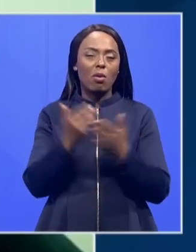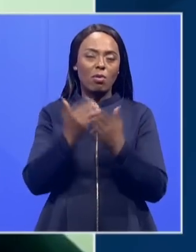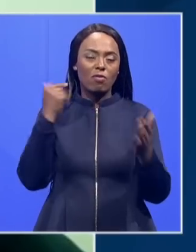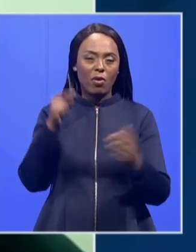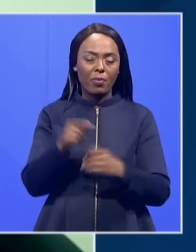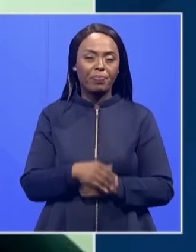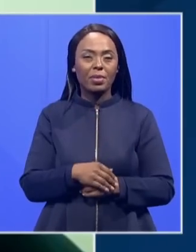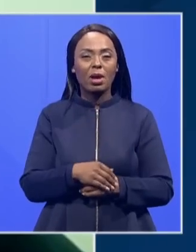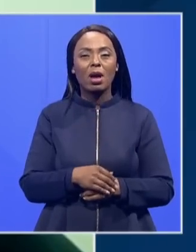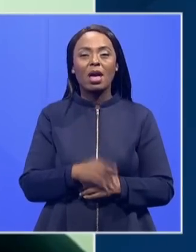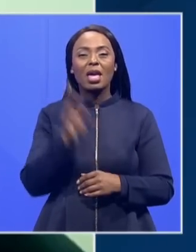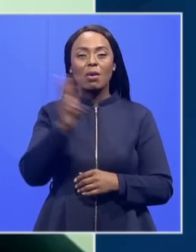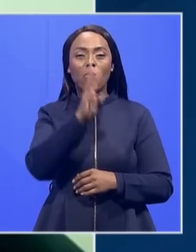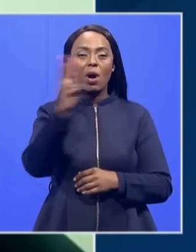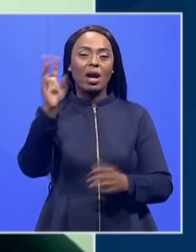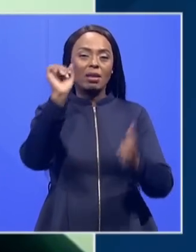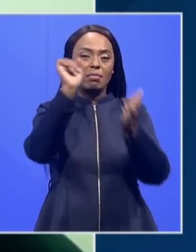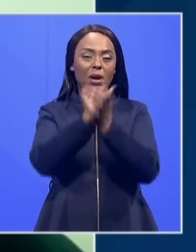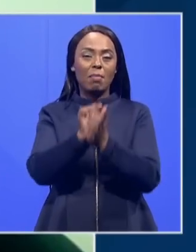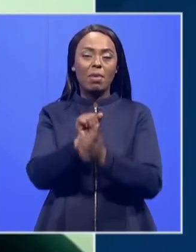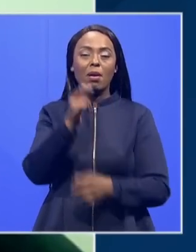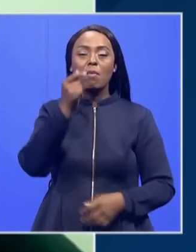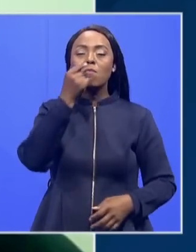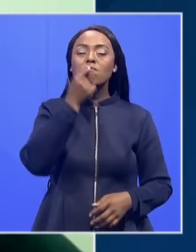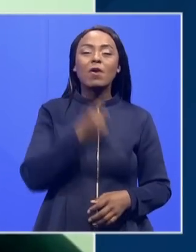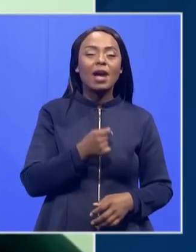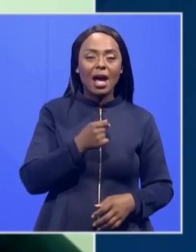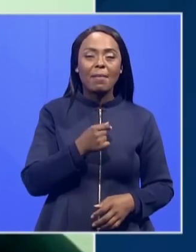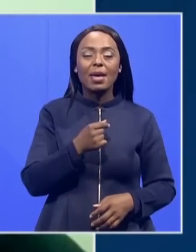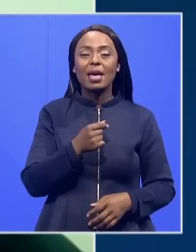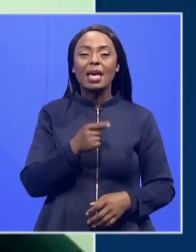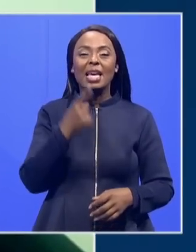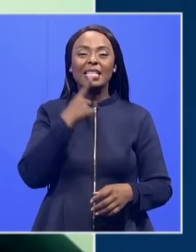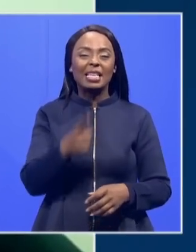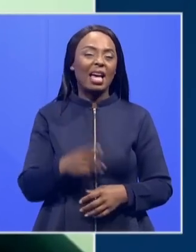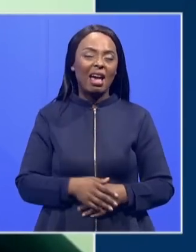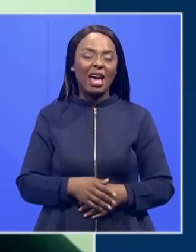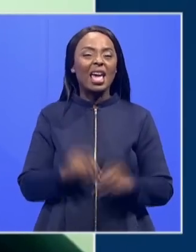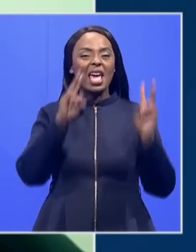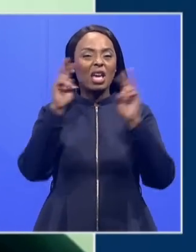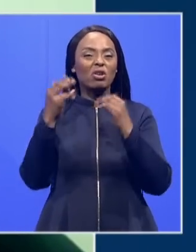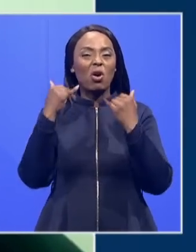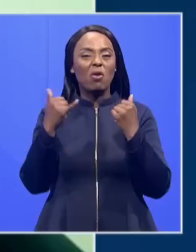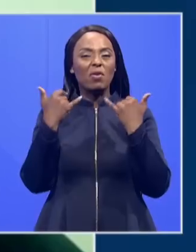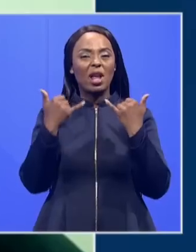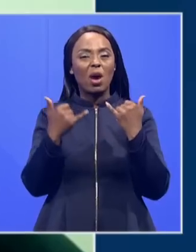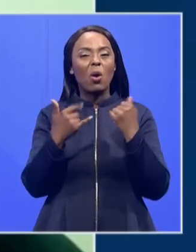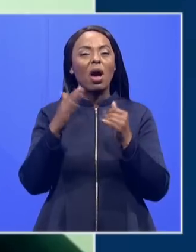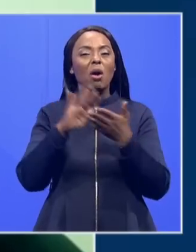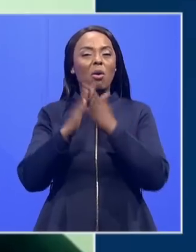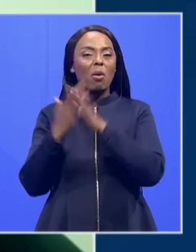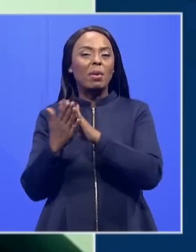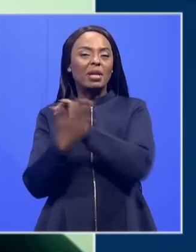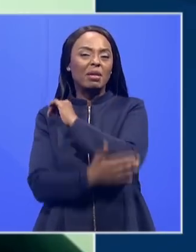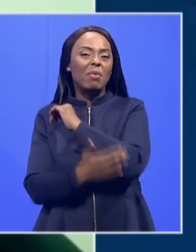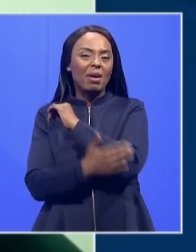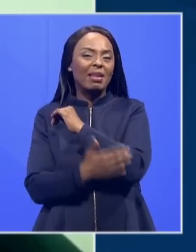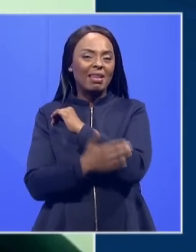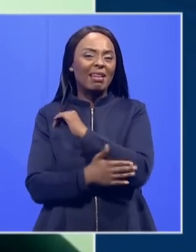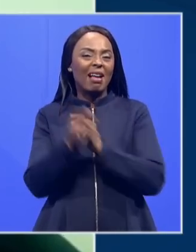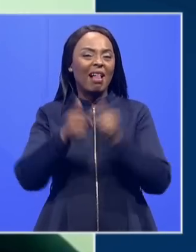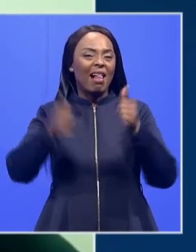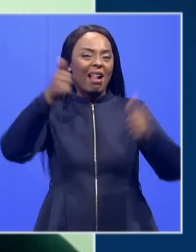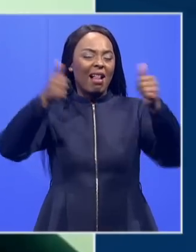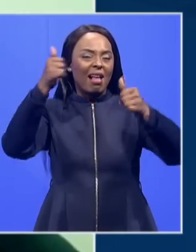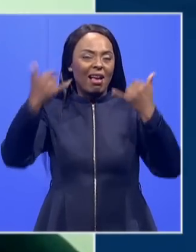the warrants issued around Grace Mugabe and her arguing that of issues around diplomatic immunity, and which if a